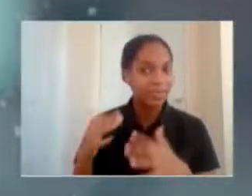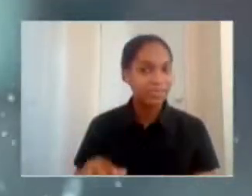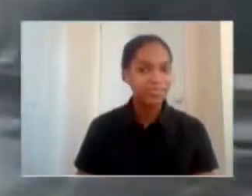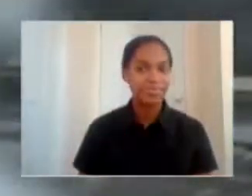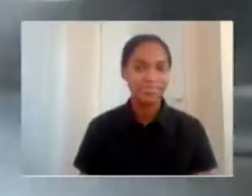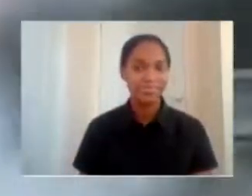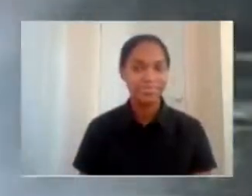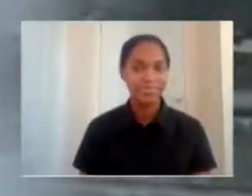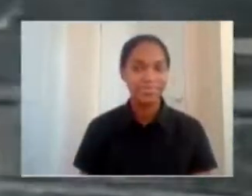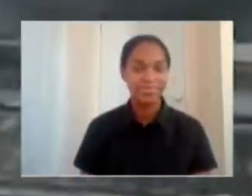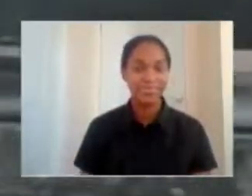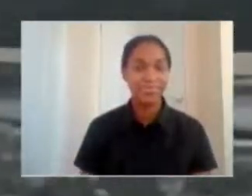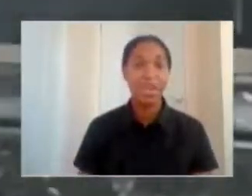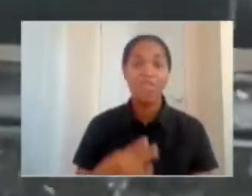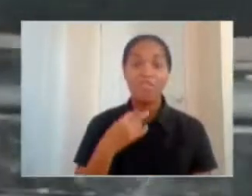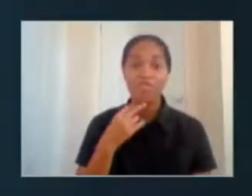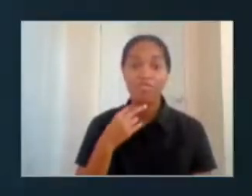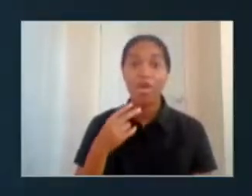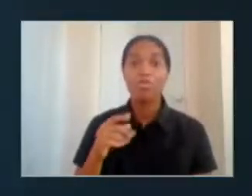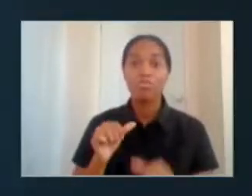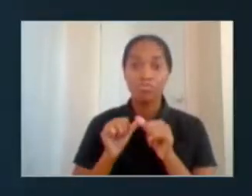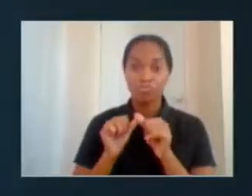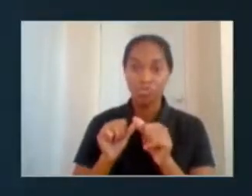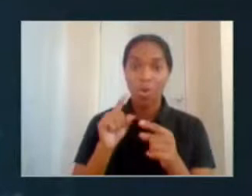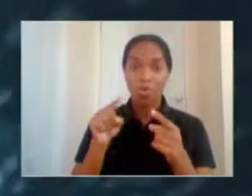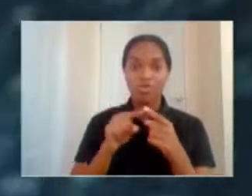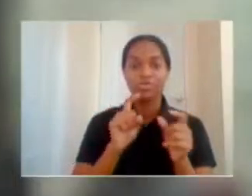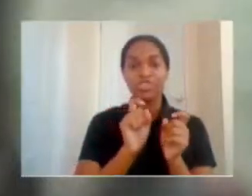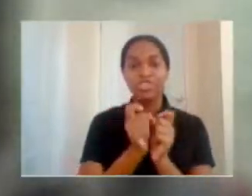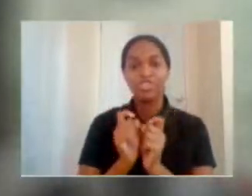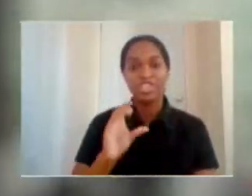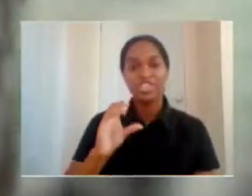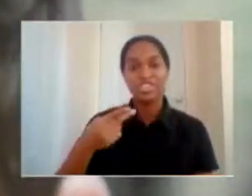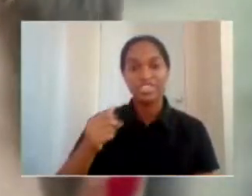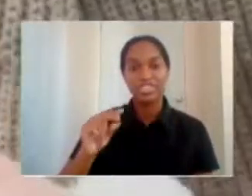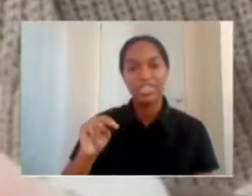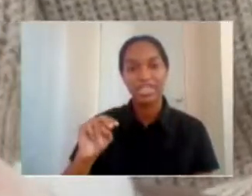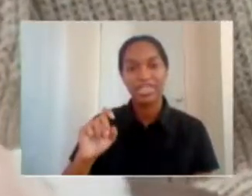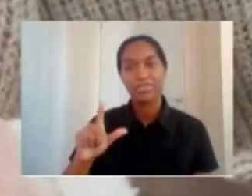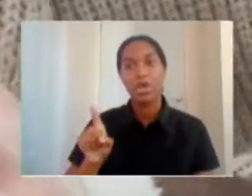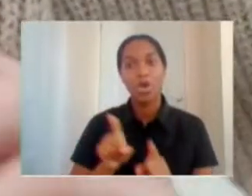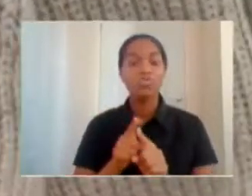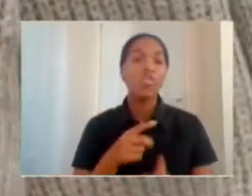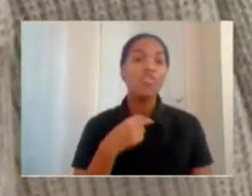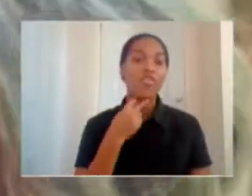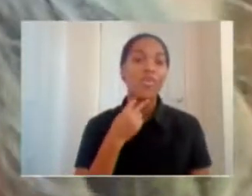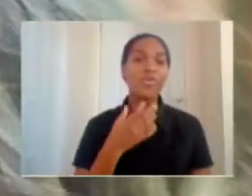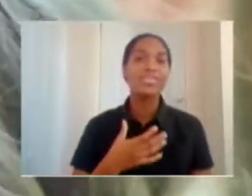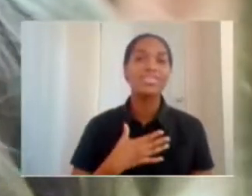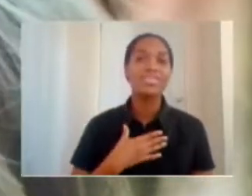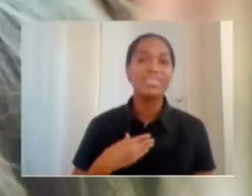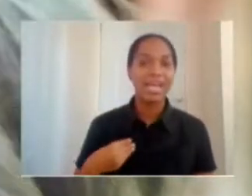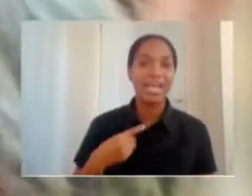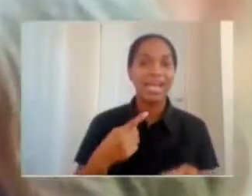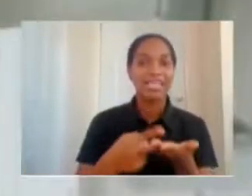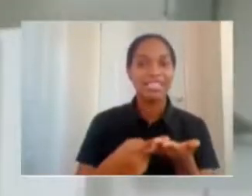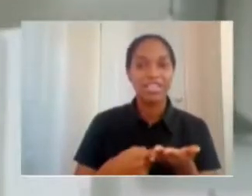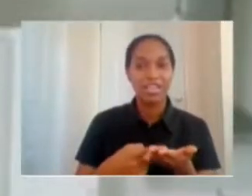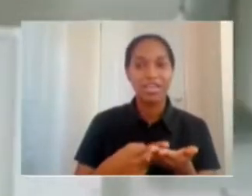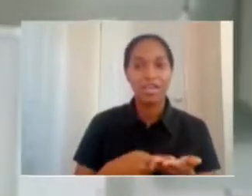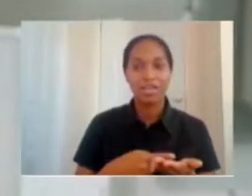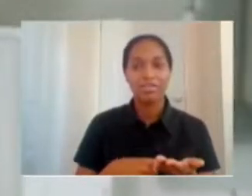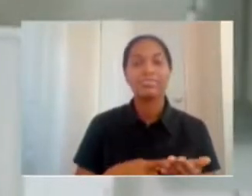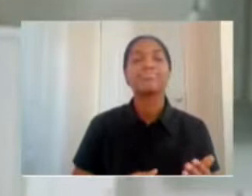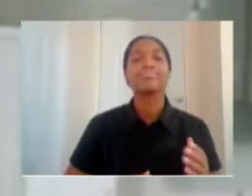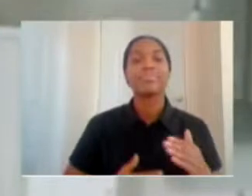consistent volume when you change channels, plus voice and dialogue enhancements. Will you marry me? So you